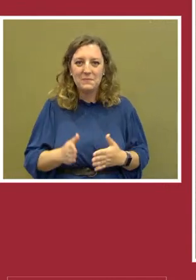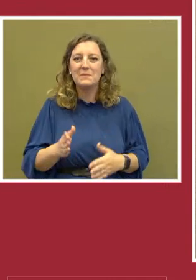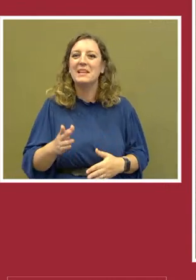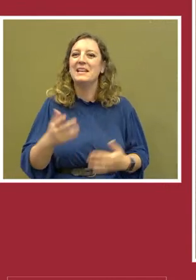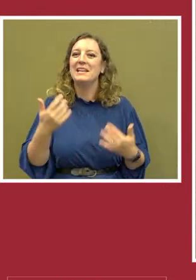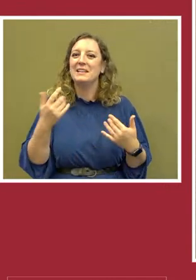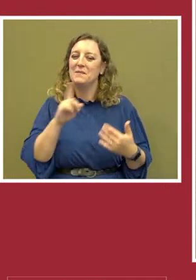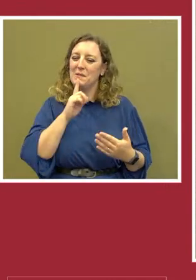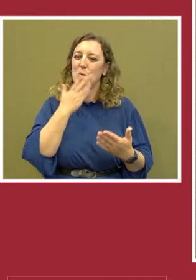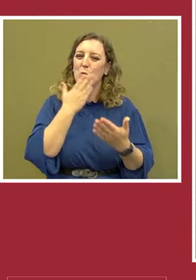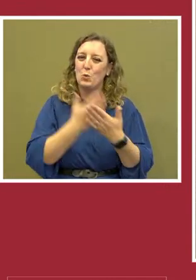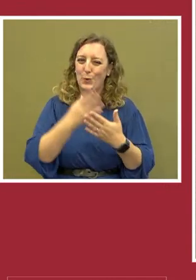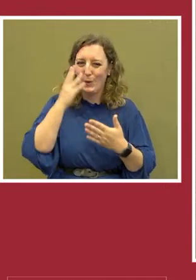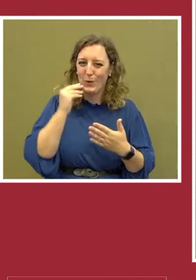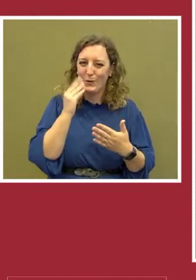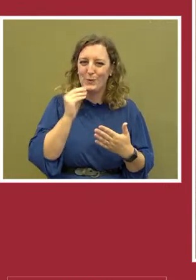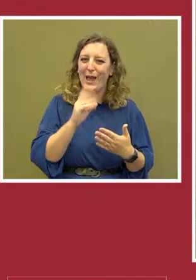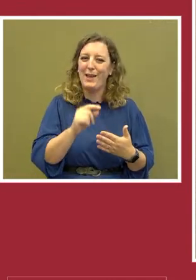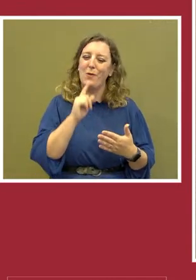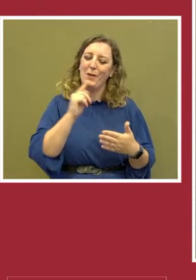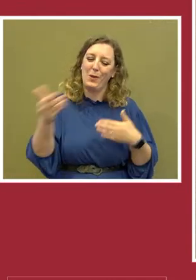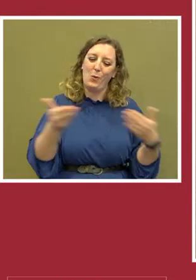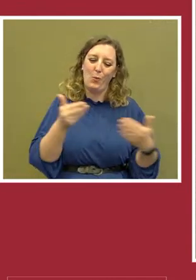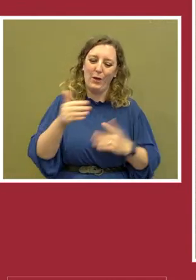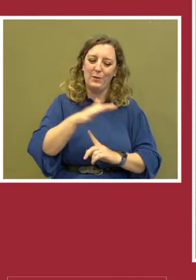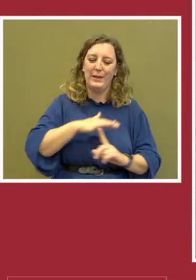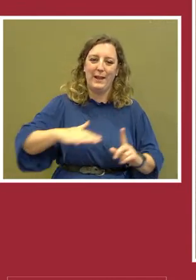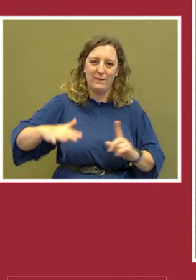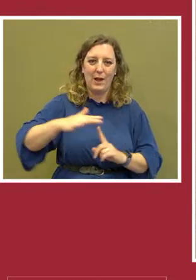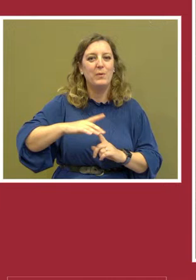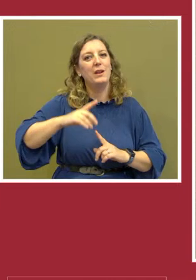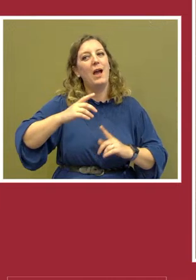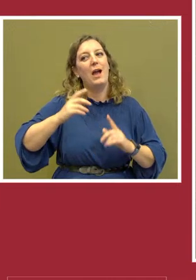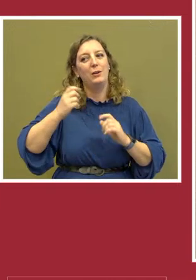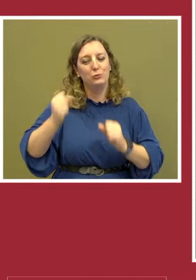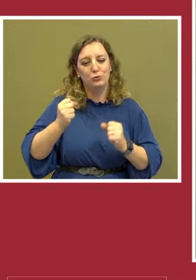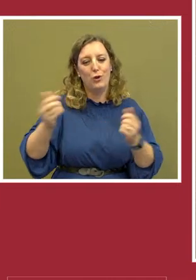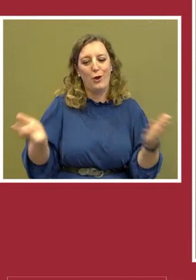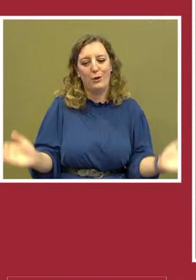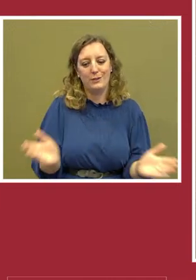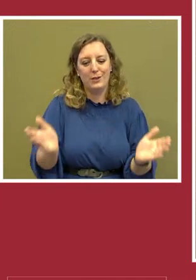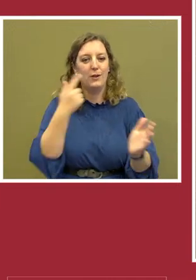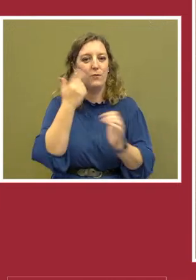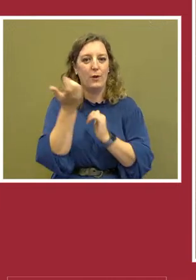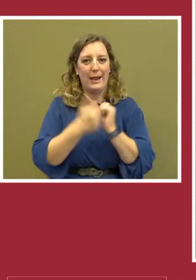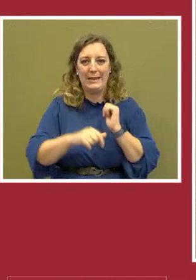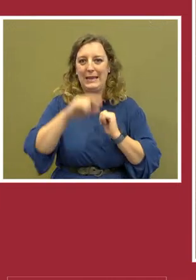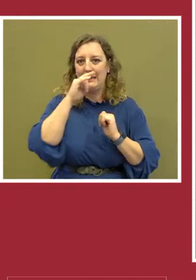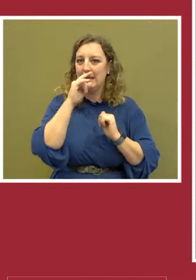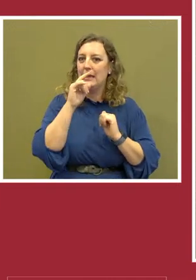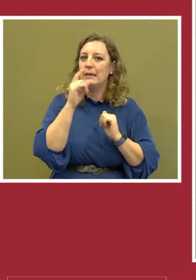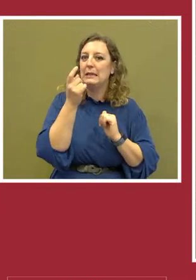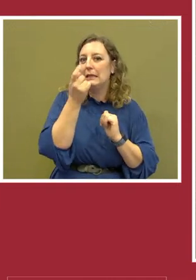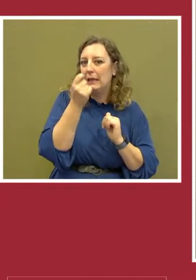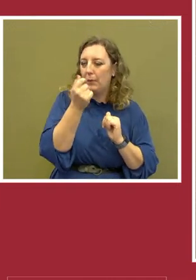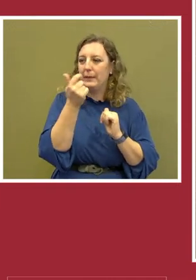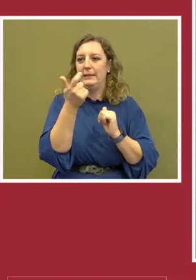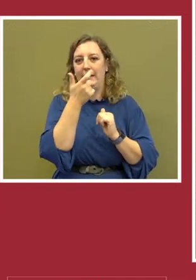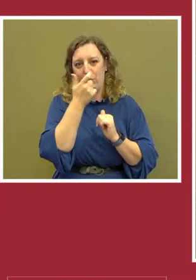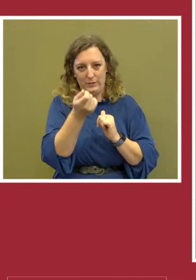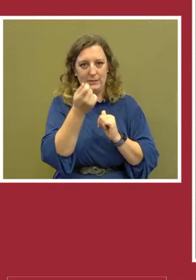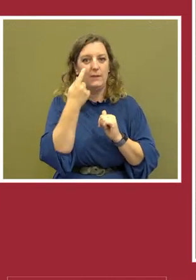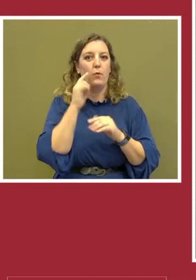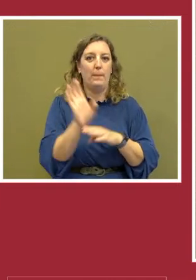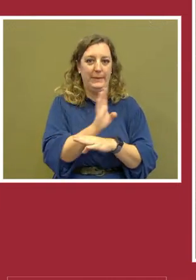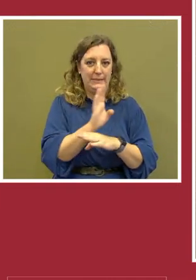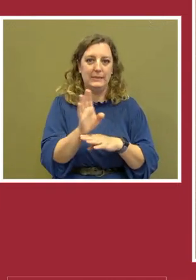It's a very good experience, and it's a very welcoming environment. I highly suggest it for any kid that is even slightly interested in